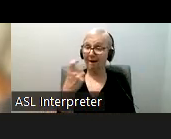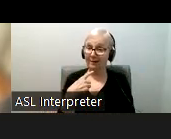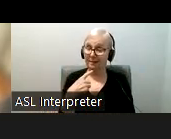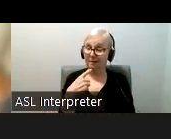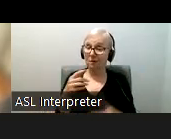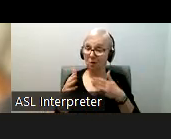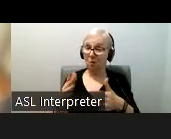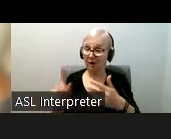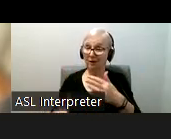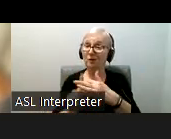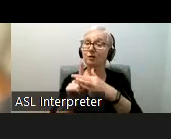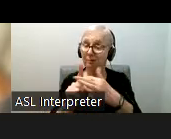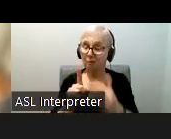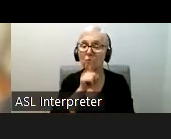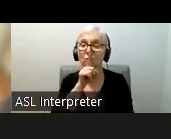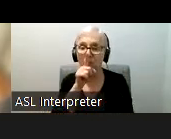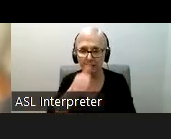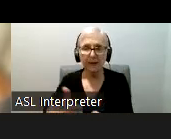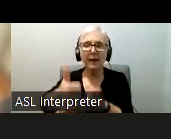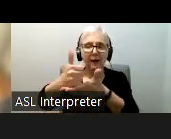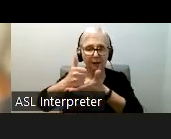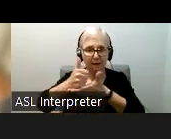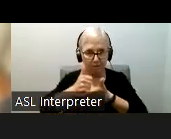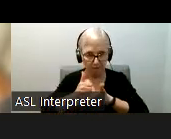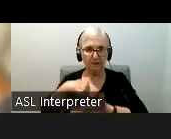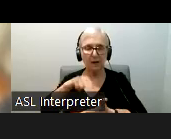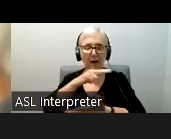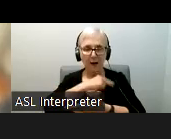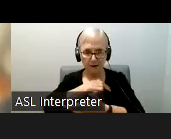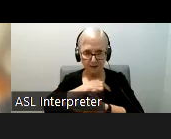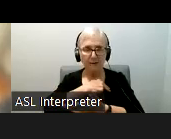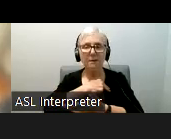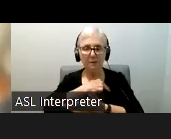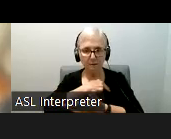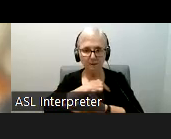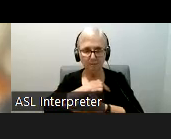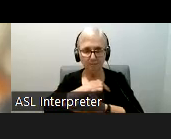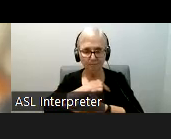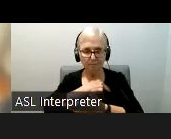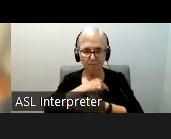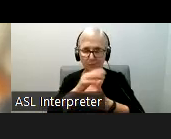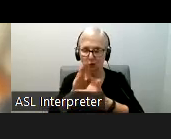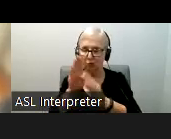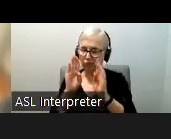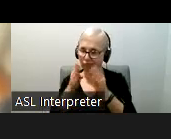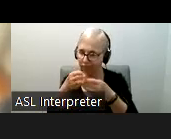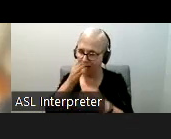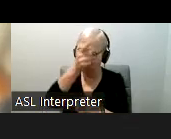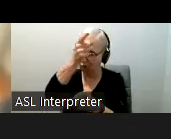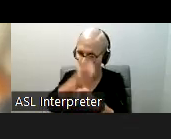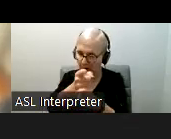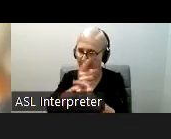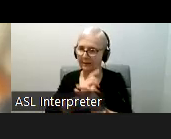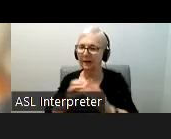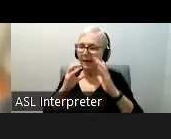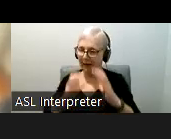up really helped us narrow to candidates that are really appropriate for BHA. So thank you.